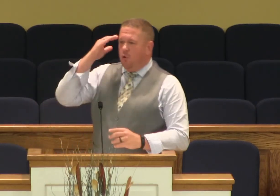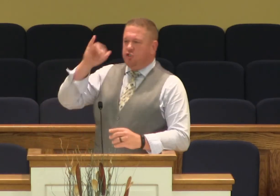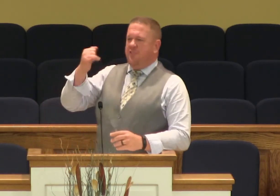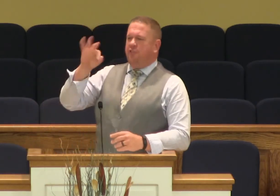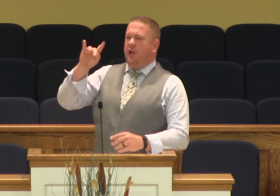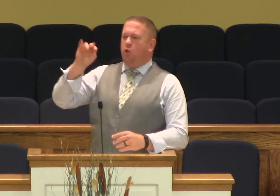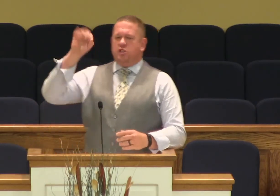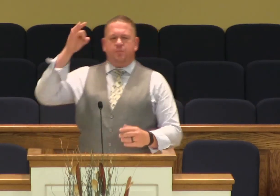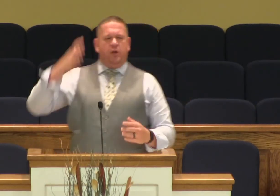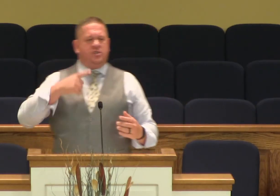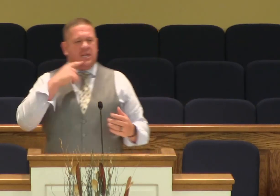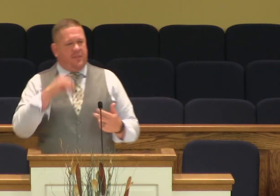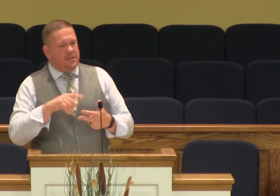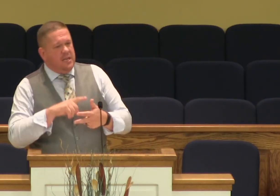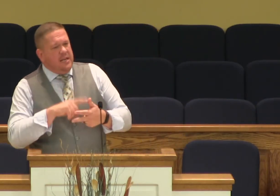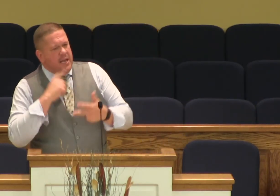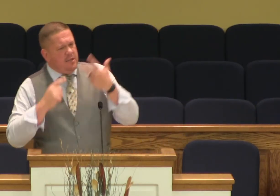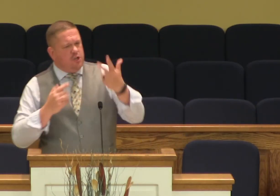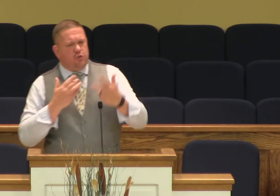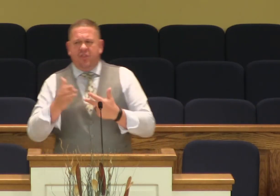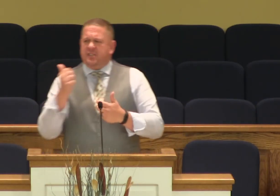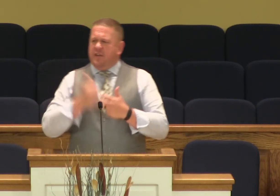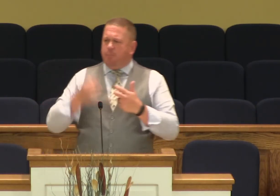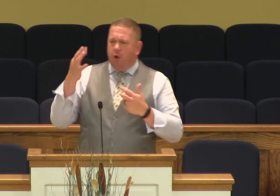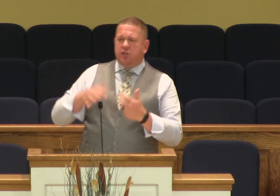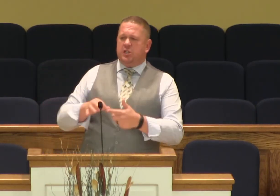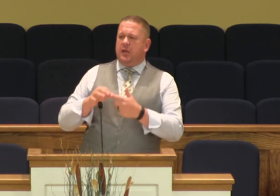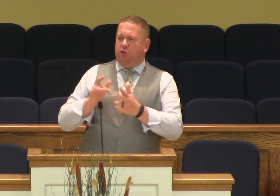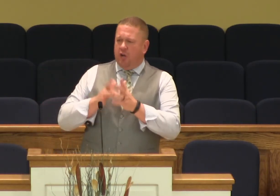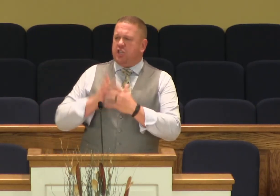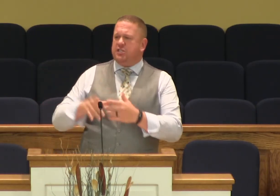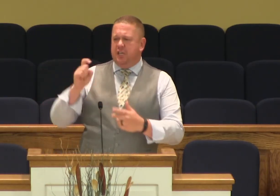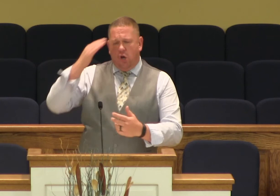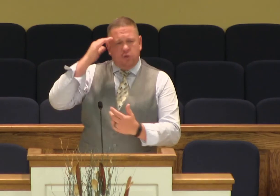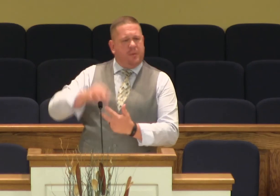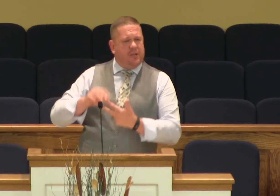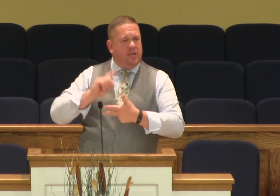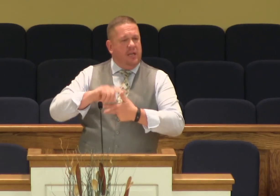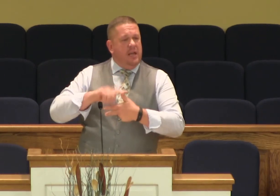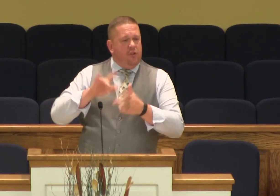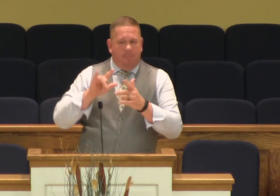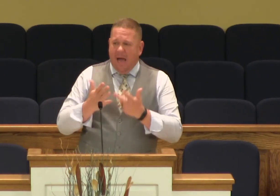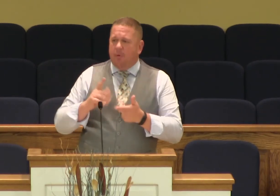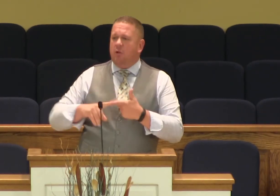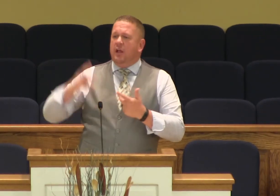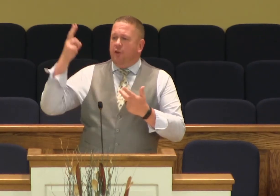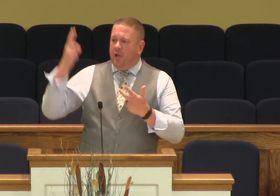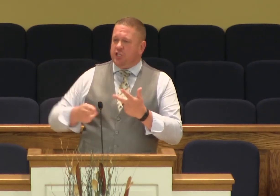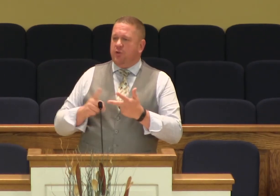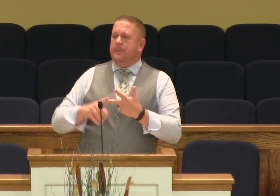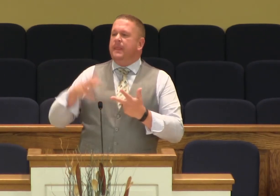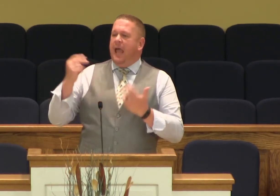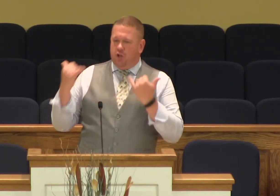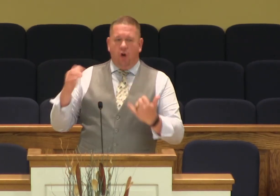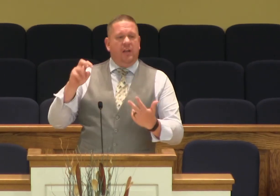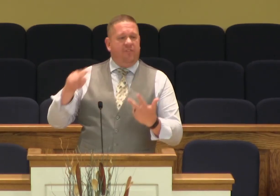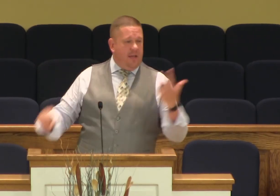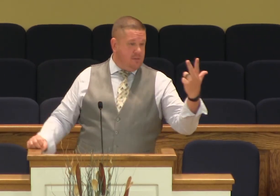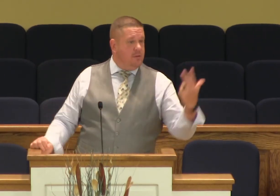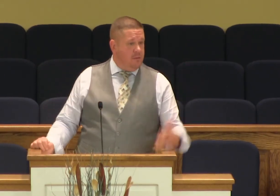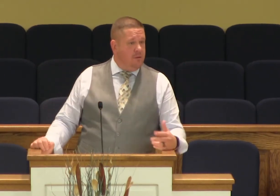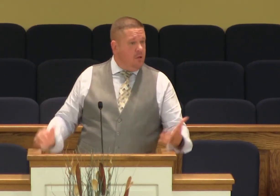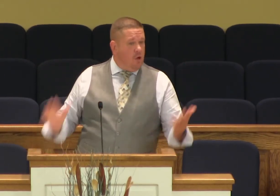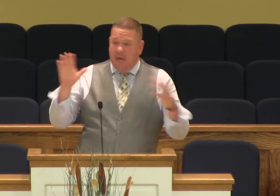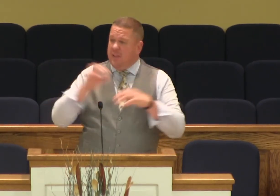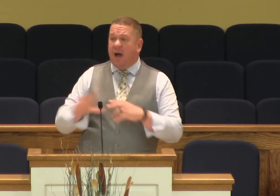the know. J. Frank Norris, the preacher, said this. He said there's three things every preacher and Christians need to know especially. Their Bible, their history, and current